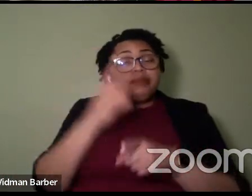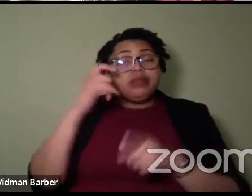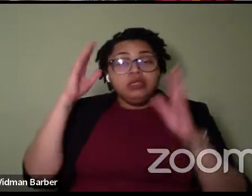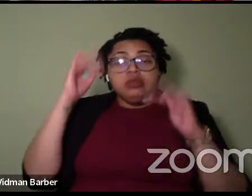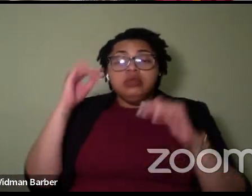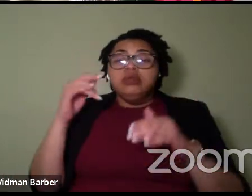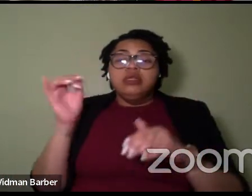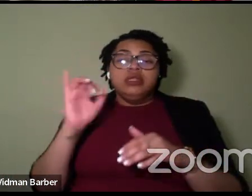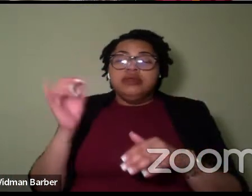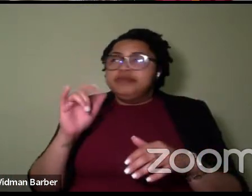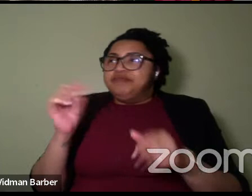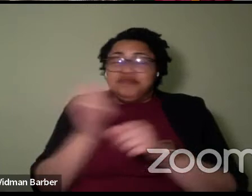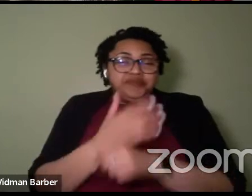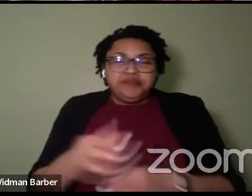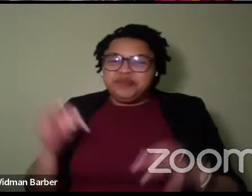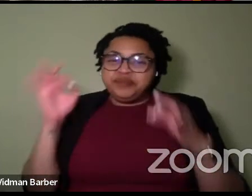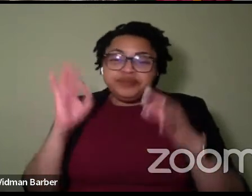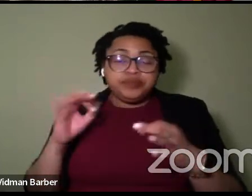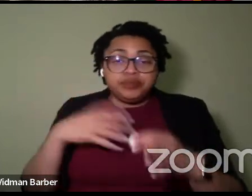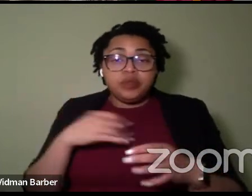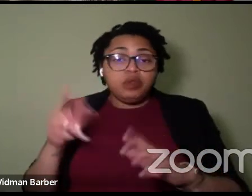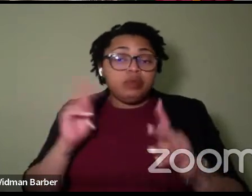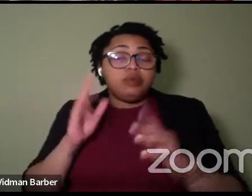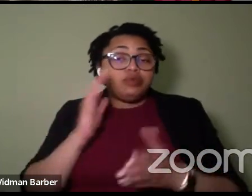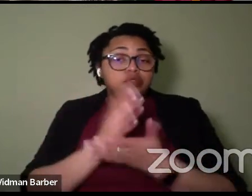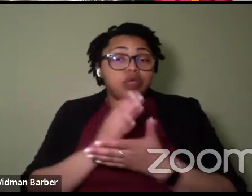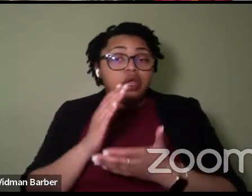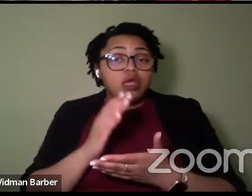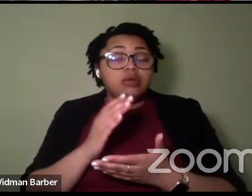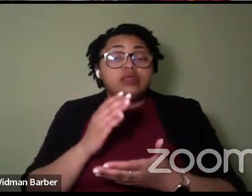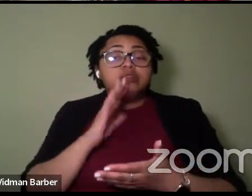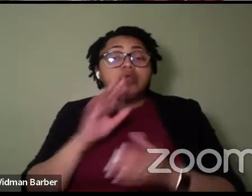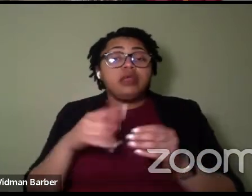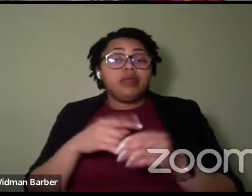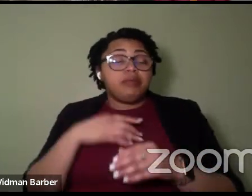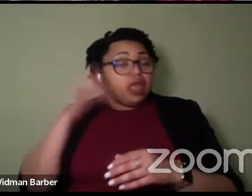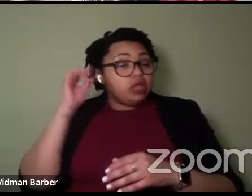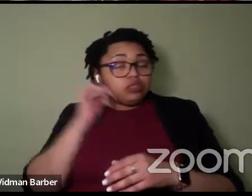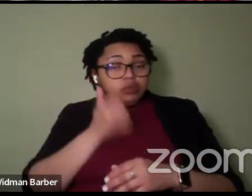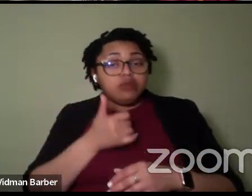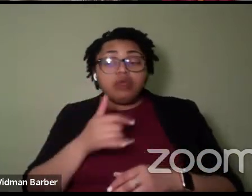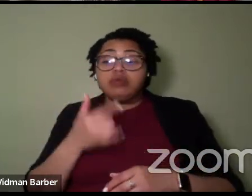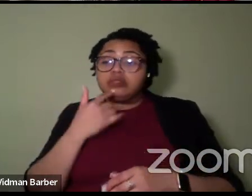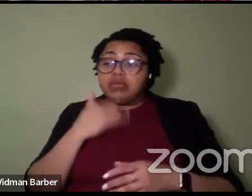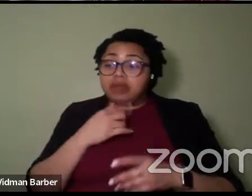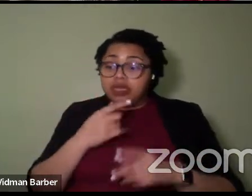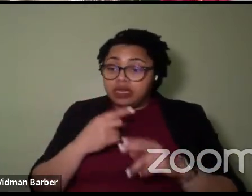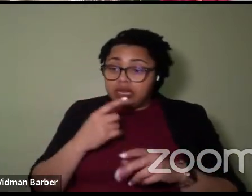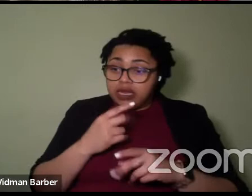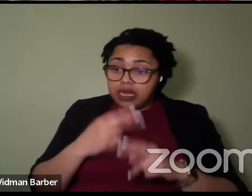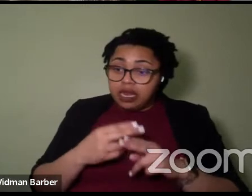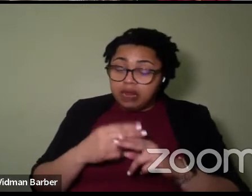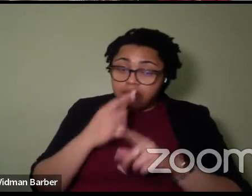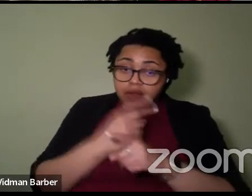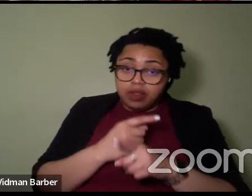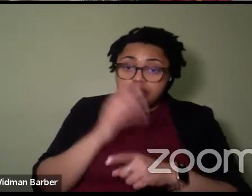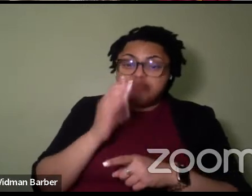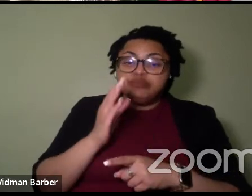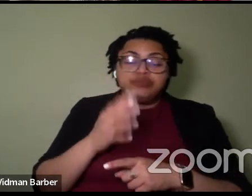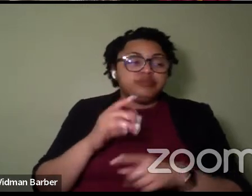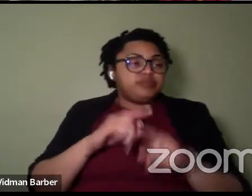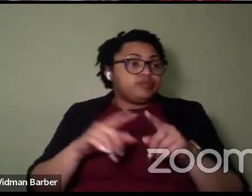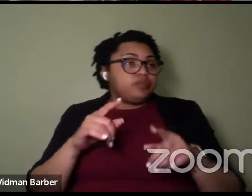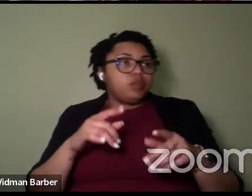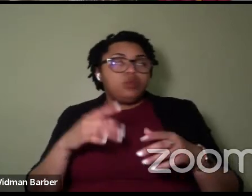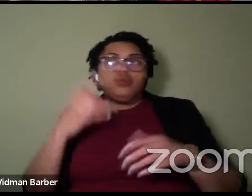great. The white people are going to stop talking about my hair tomorrow. They're going to pronounce my name right, But what if eventually, or we